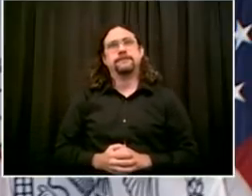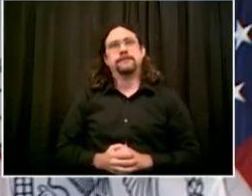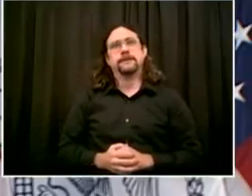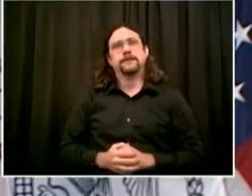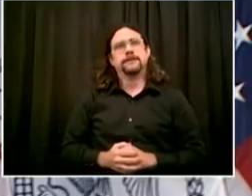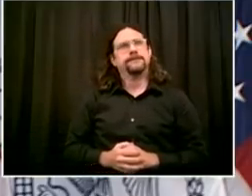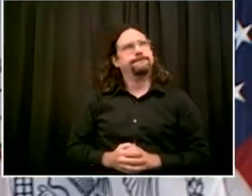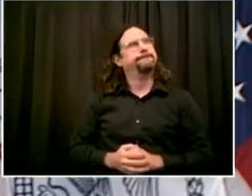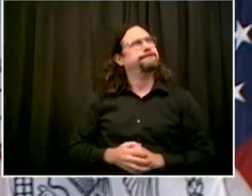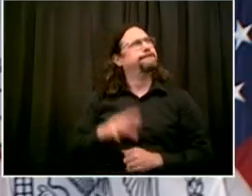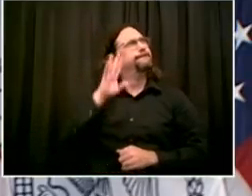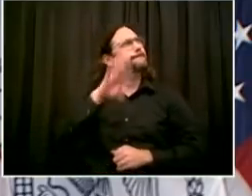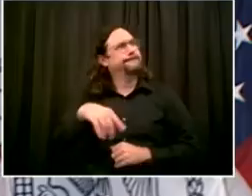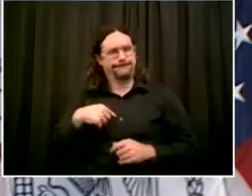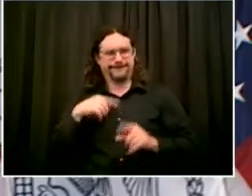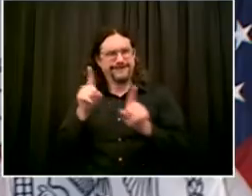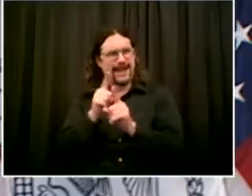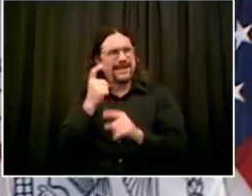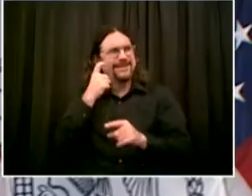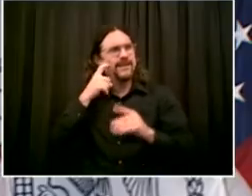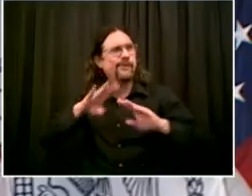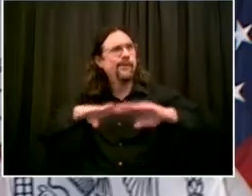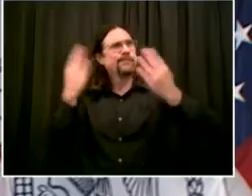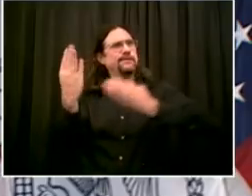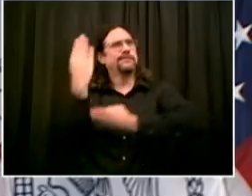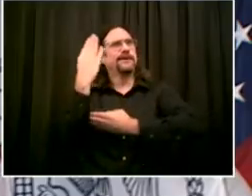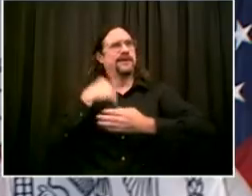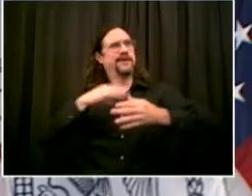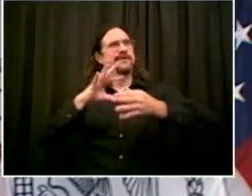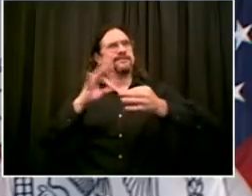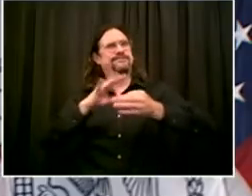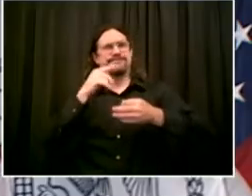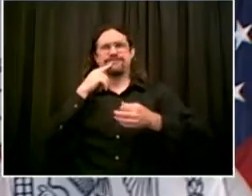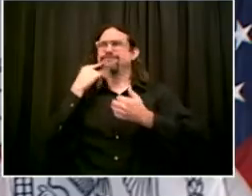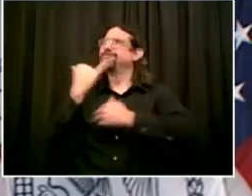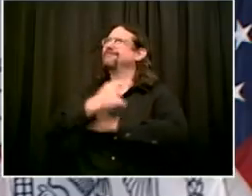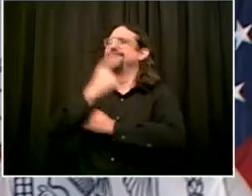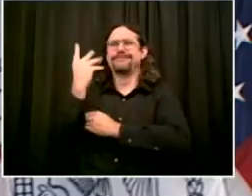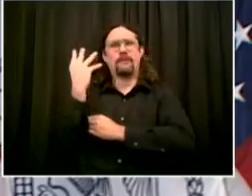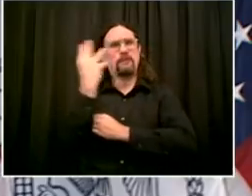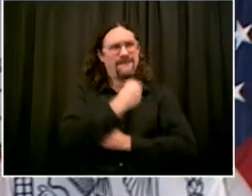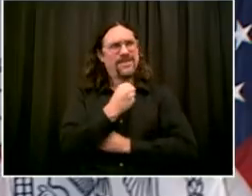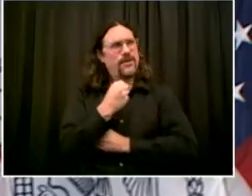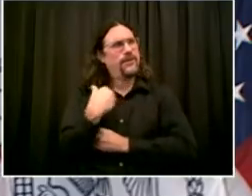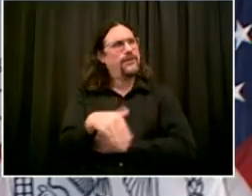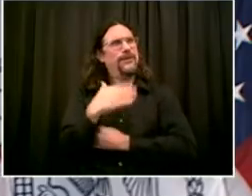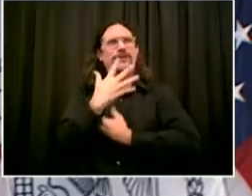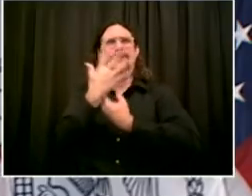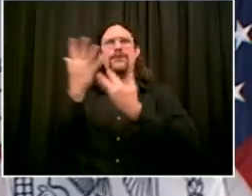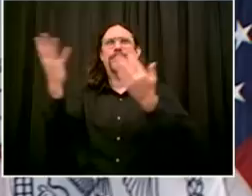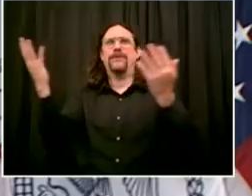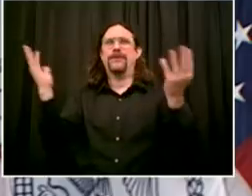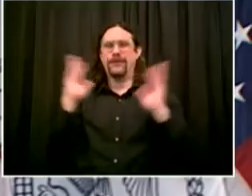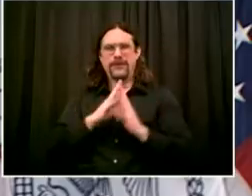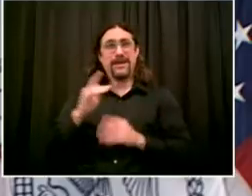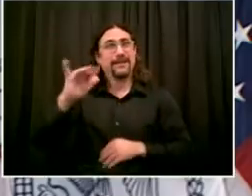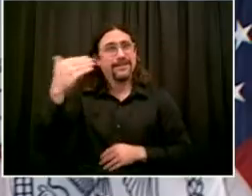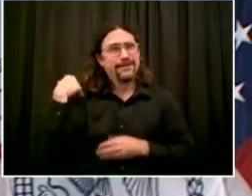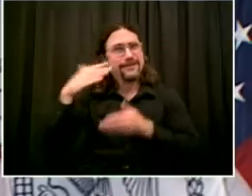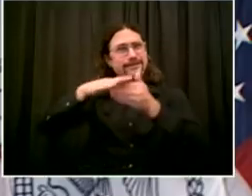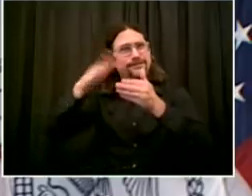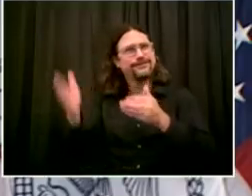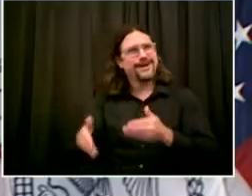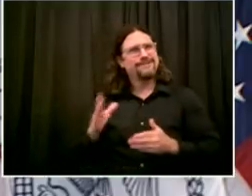weekend. And I want to tell you, I went out in Brooklyn this weekend just to get a look at what was going on with our open